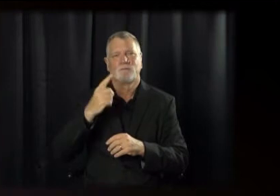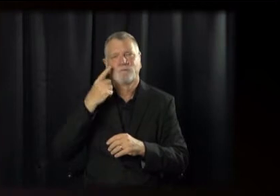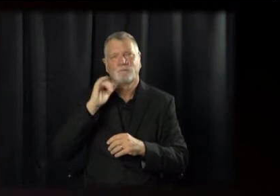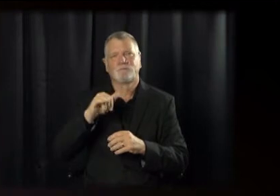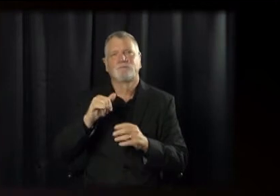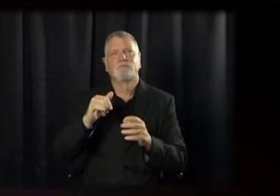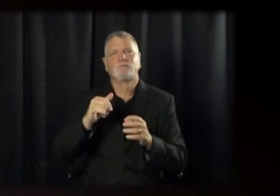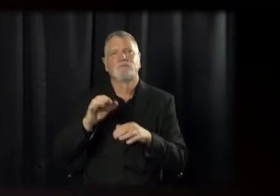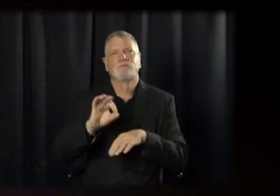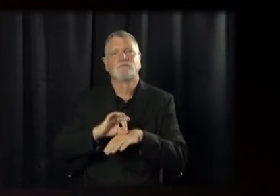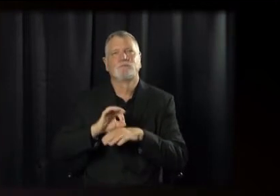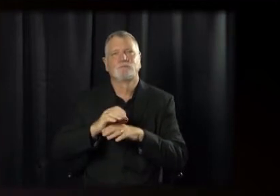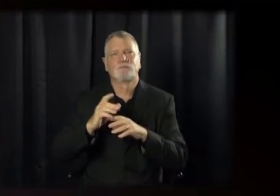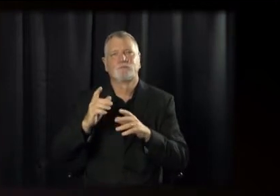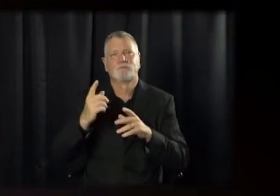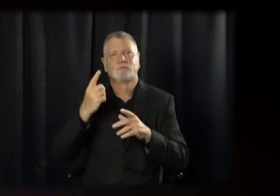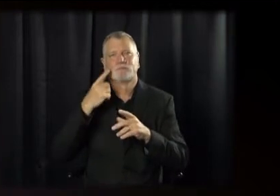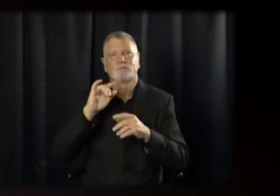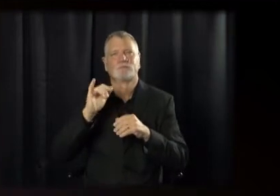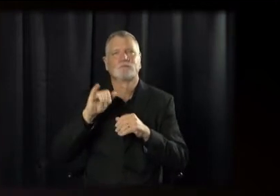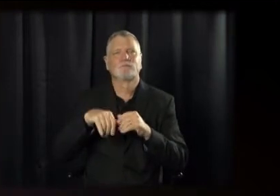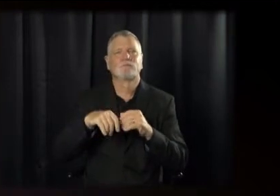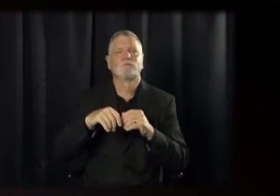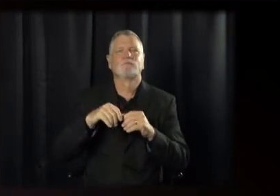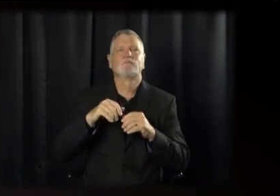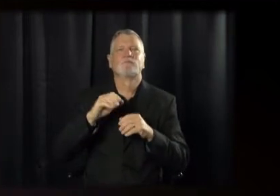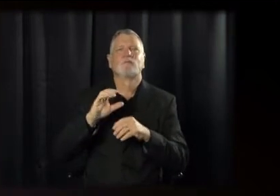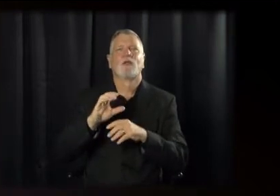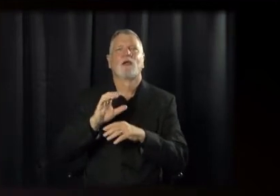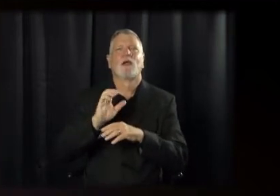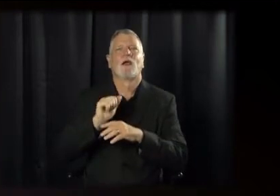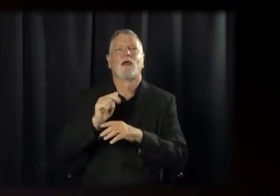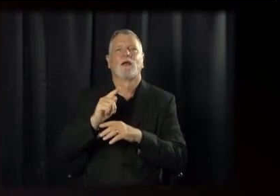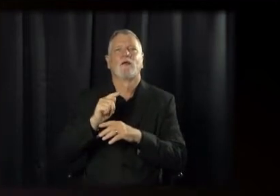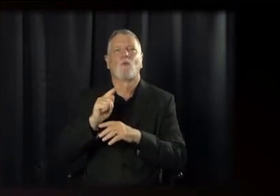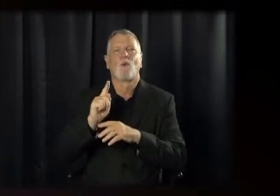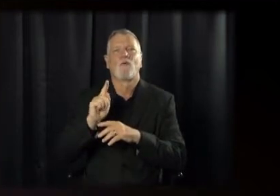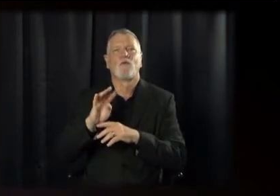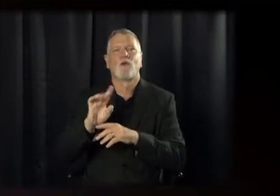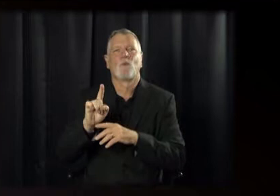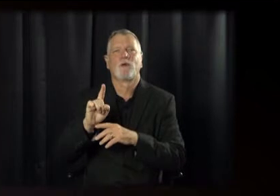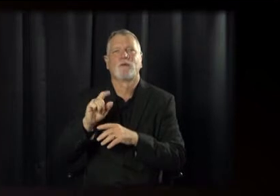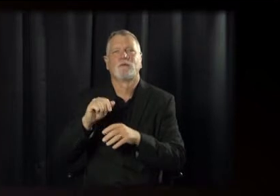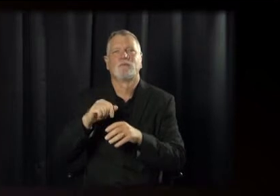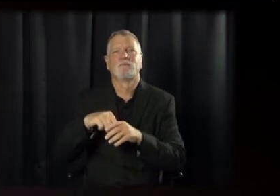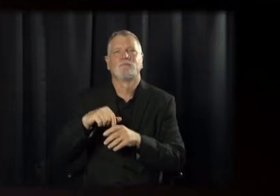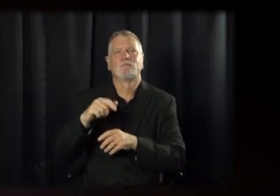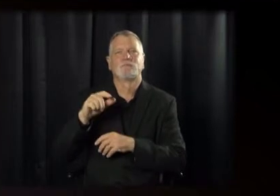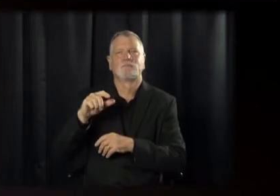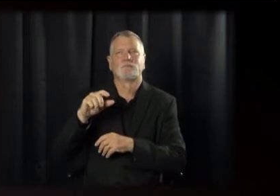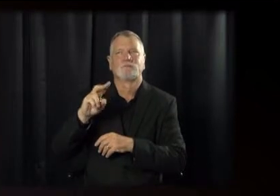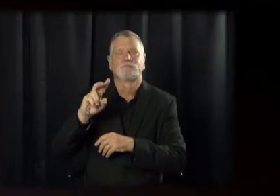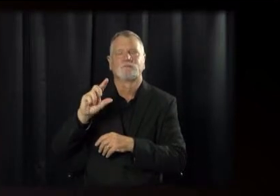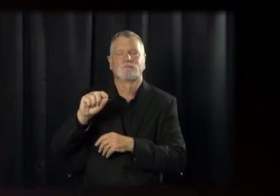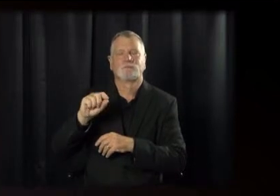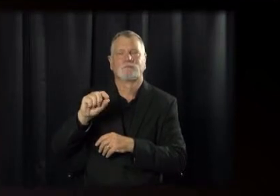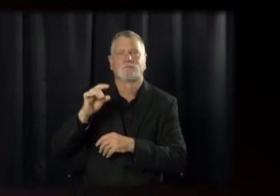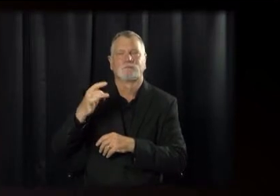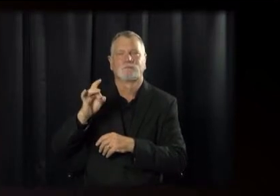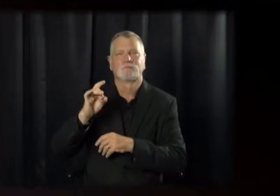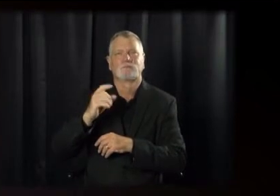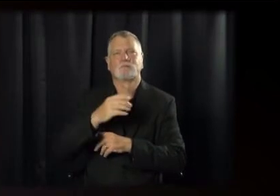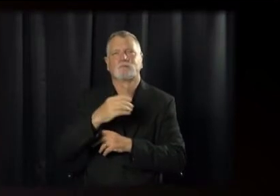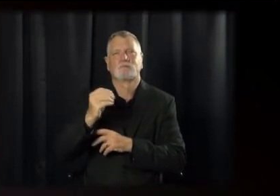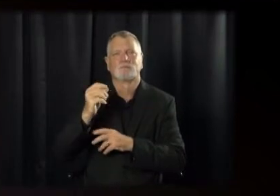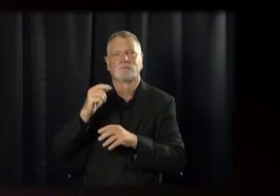office consolidation efforts as established in Act 141, 2018, with the corresponding back office